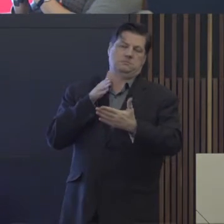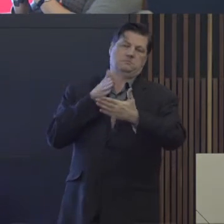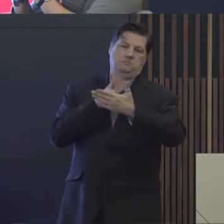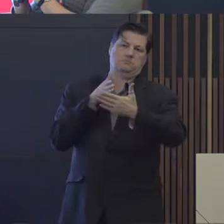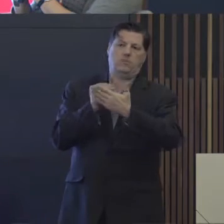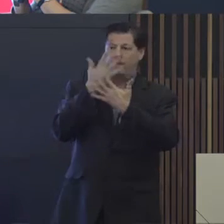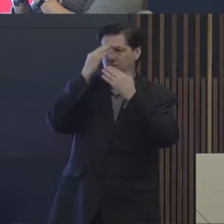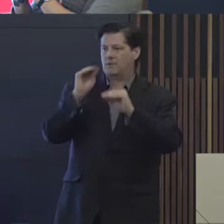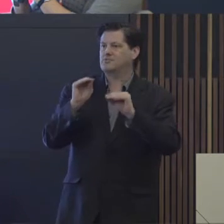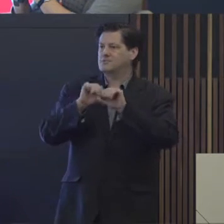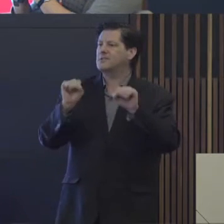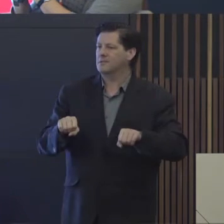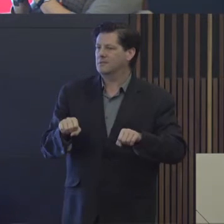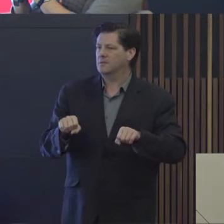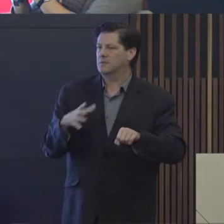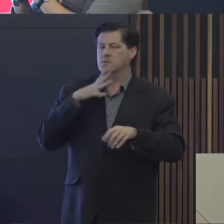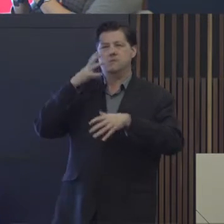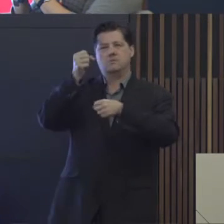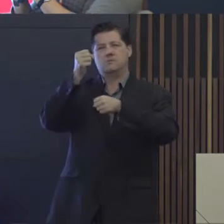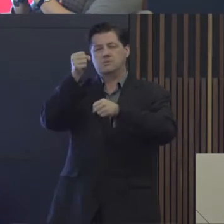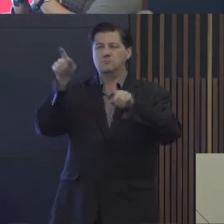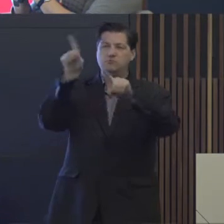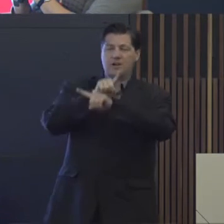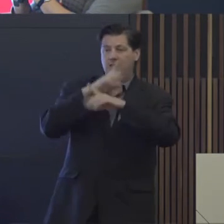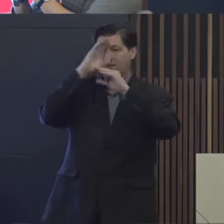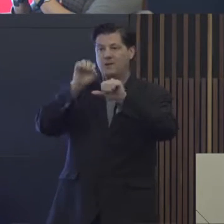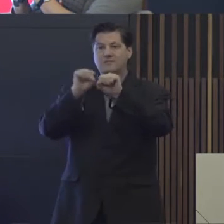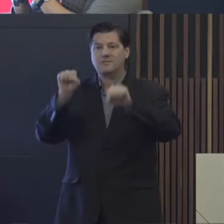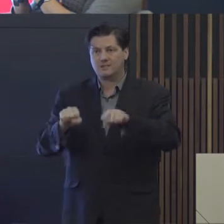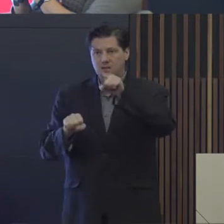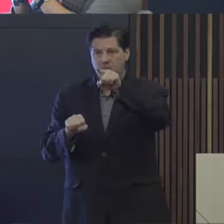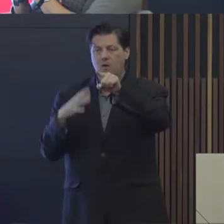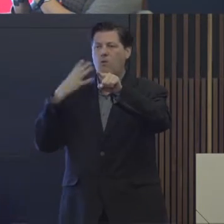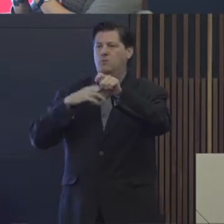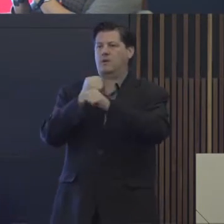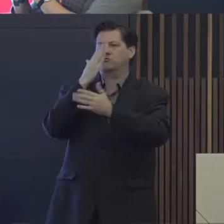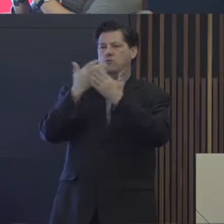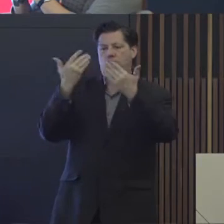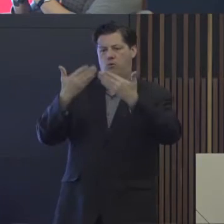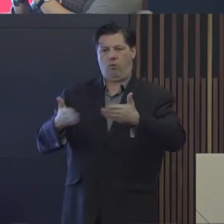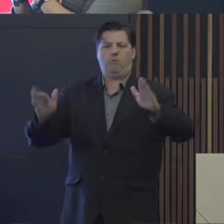change the education system in front of them as well. So